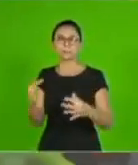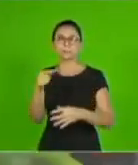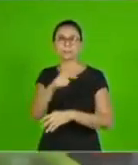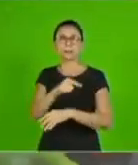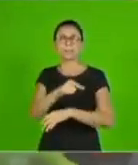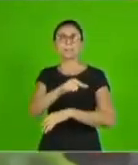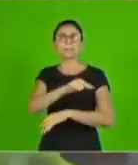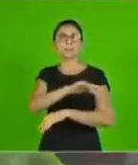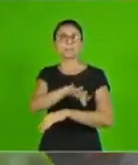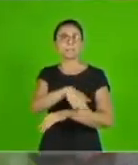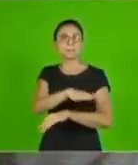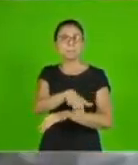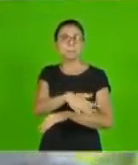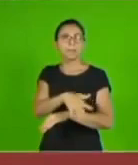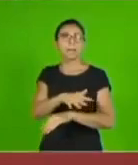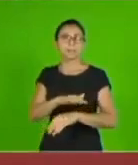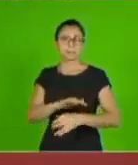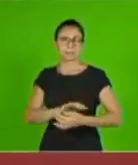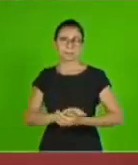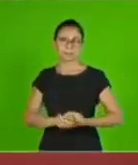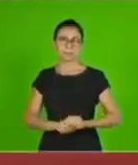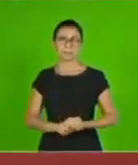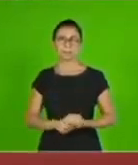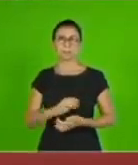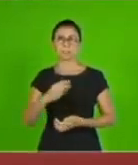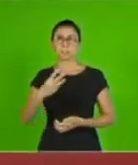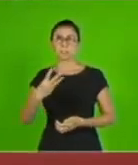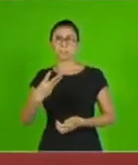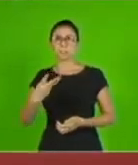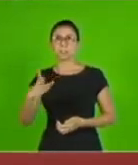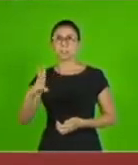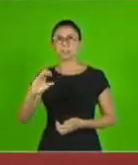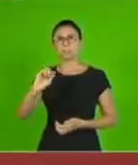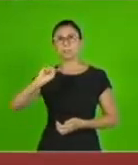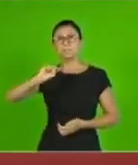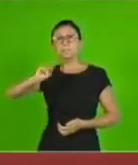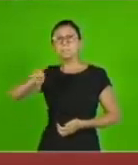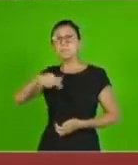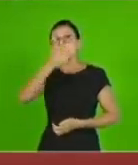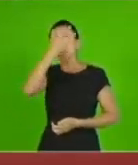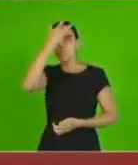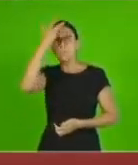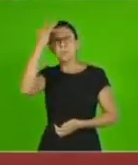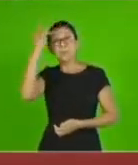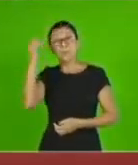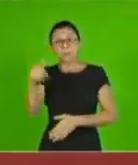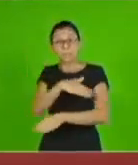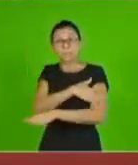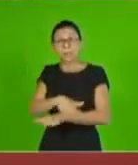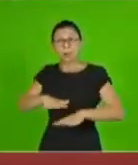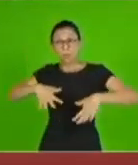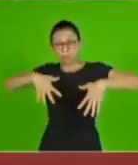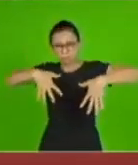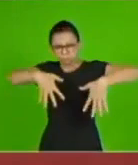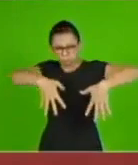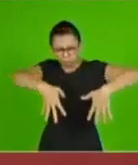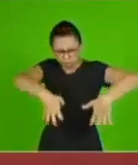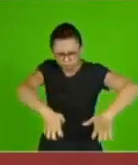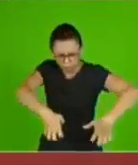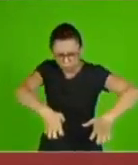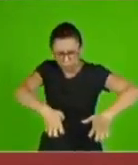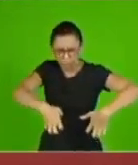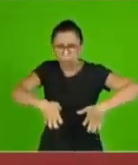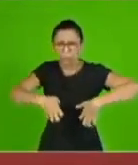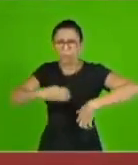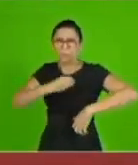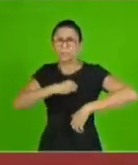the Holy Spirit poured out in the poor places, in the places of poverty, in the middle of the street. And